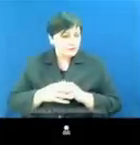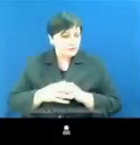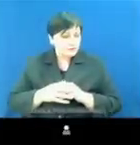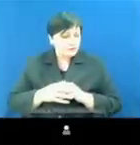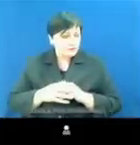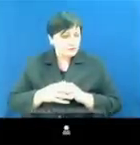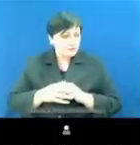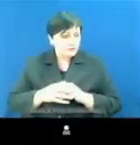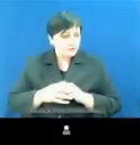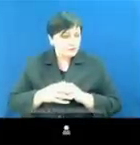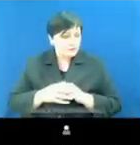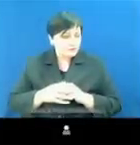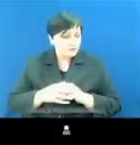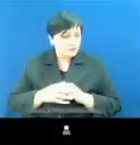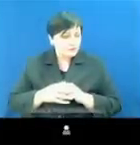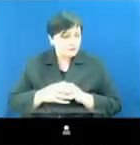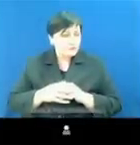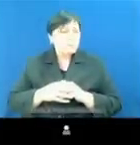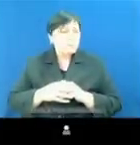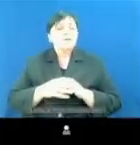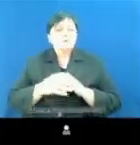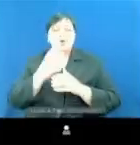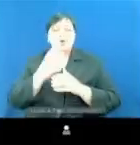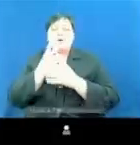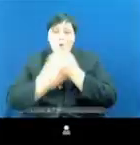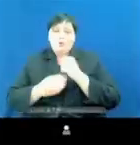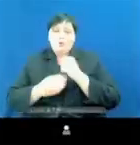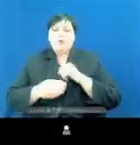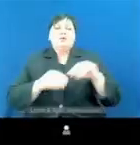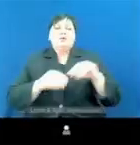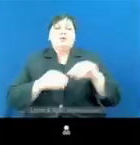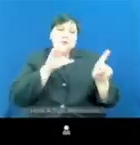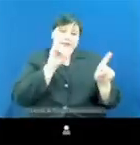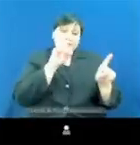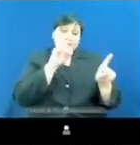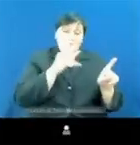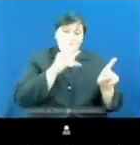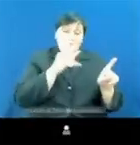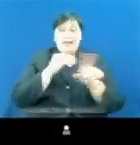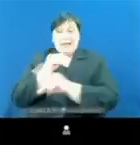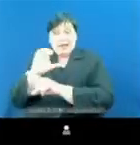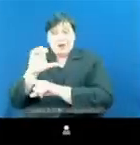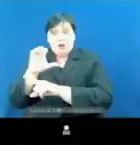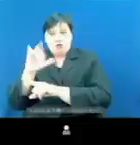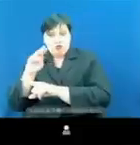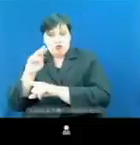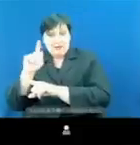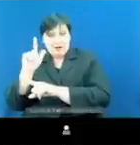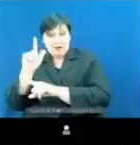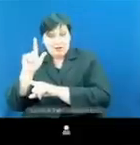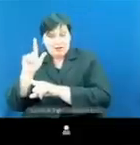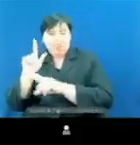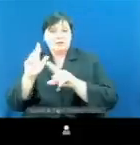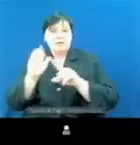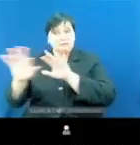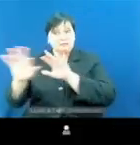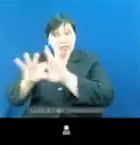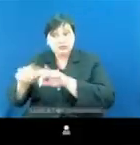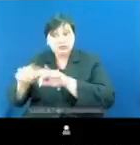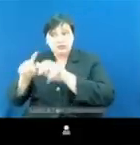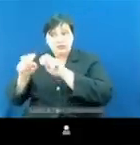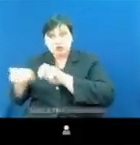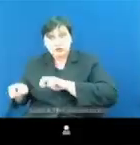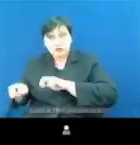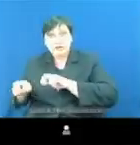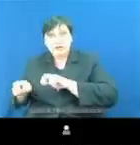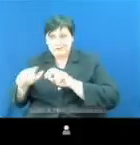Yeah, so in both civil and criminal cases, the jury selection and the deaf jury is important to